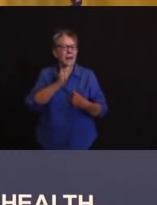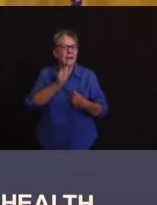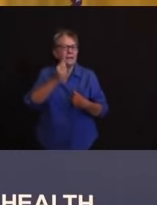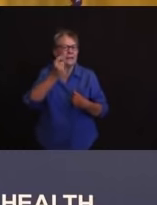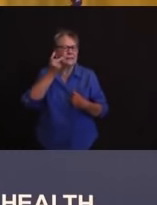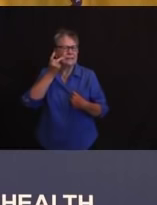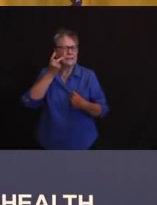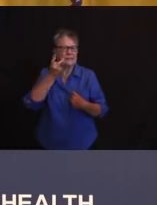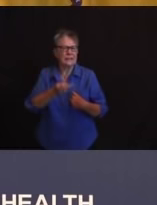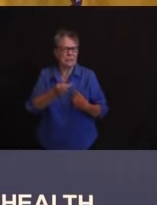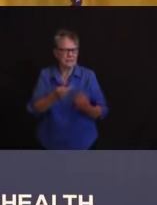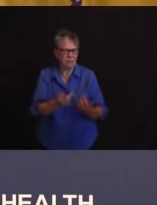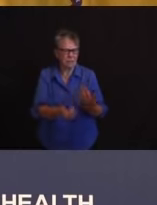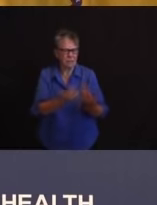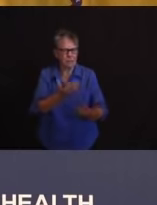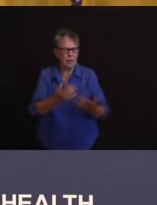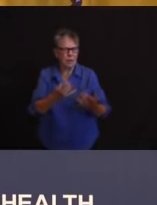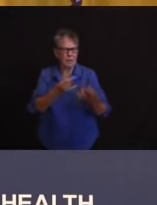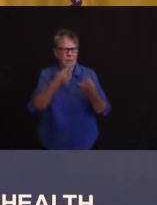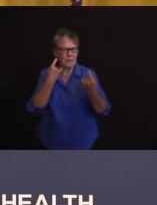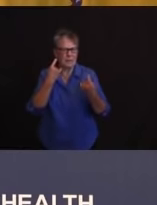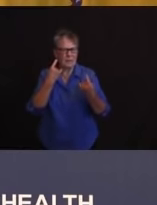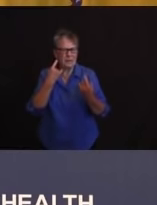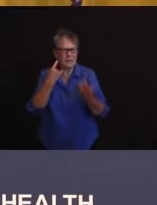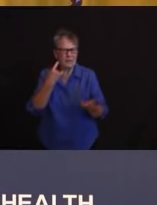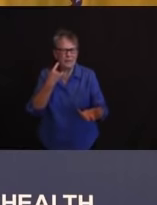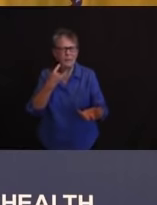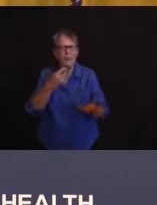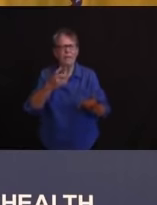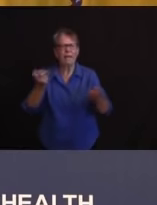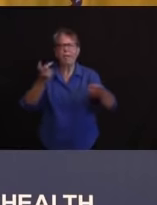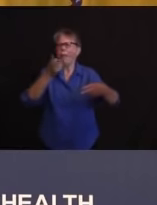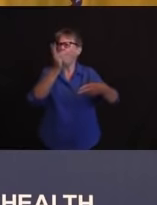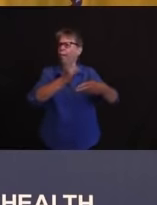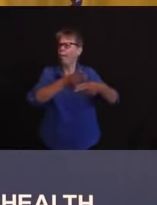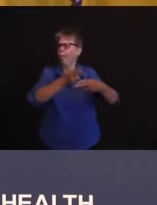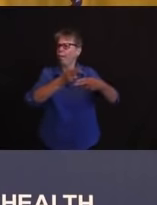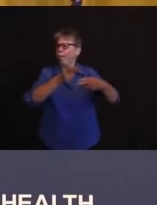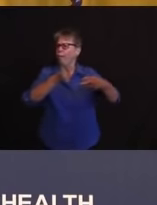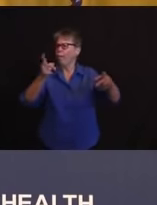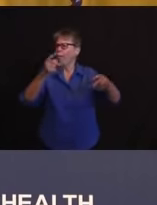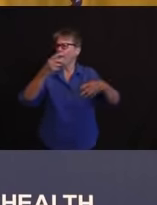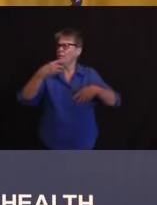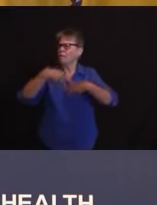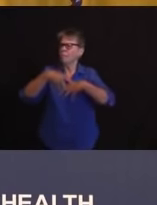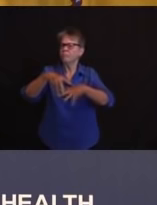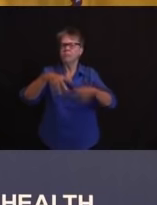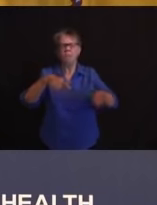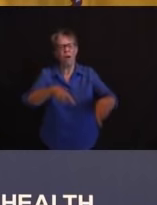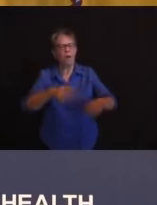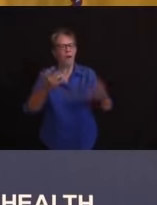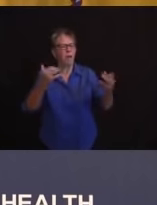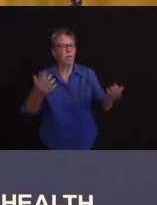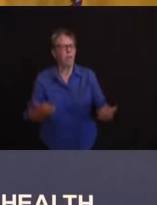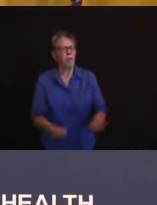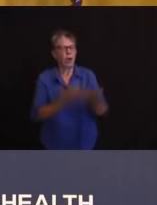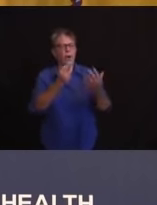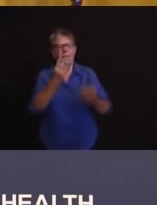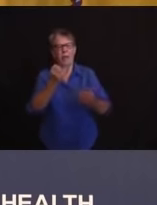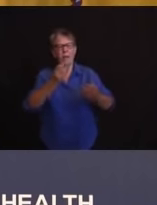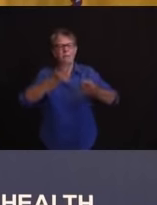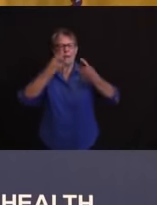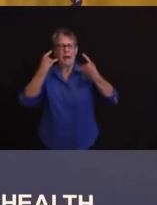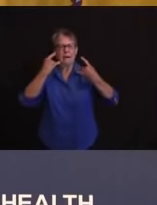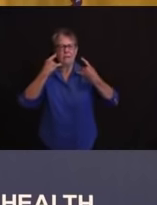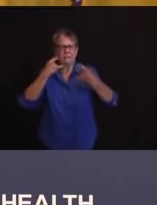seen you out there, though. I don't think so, but maybe you were masked up, but I didn't recognize you. Overcrowding the